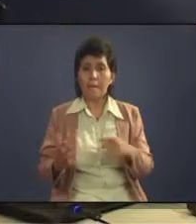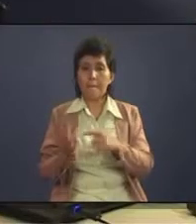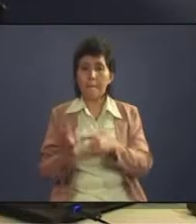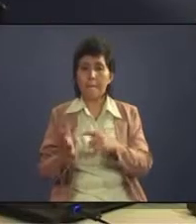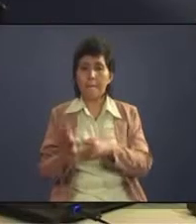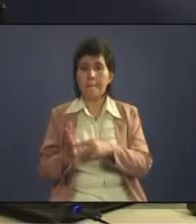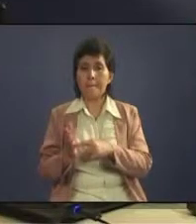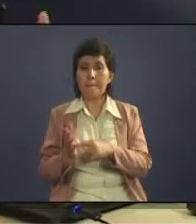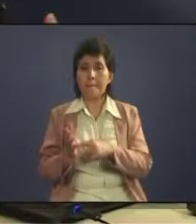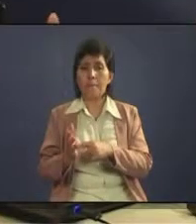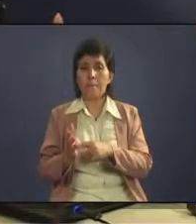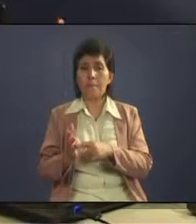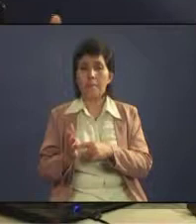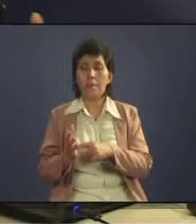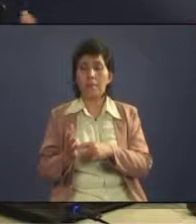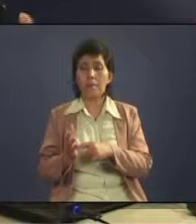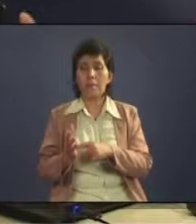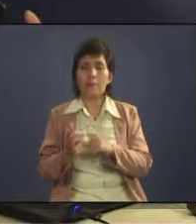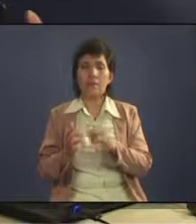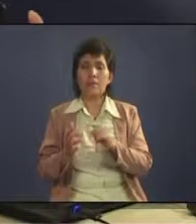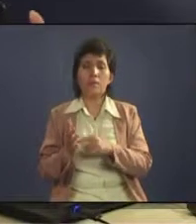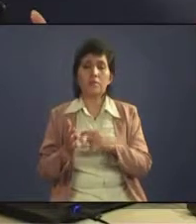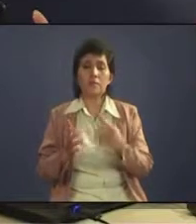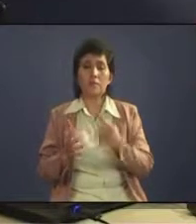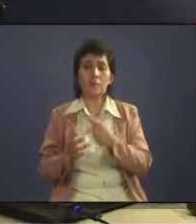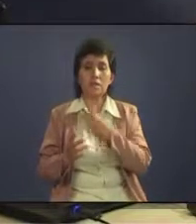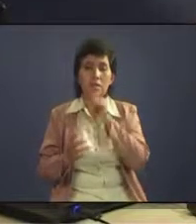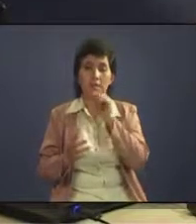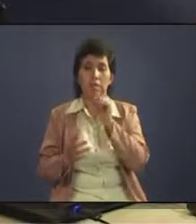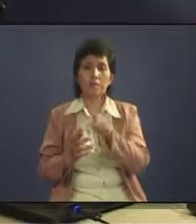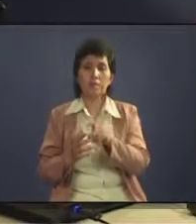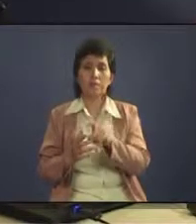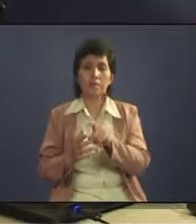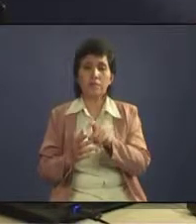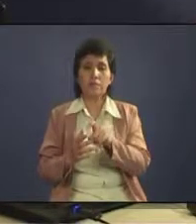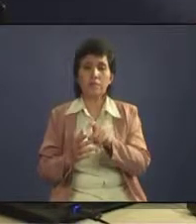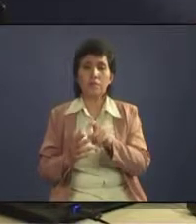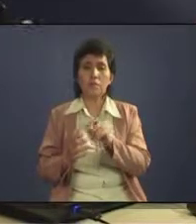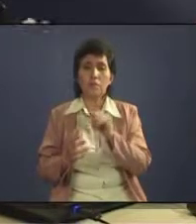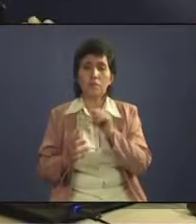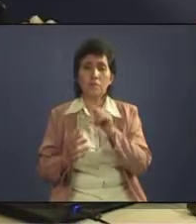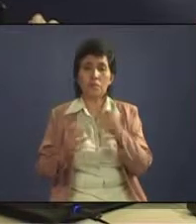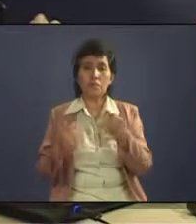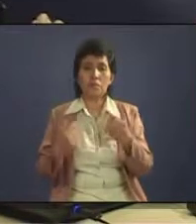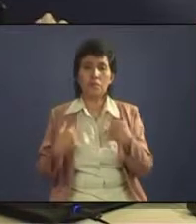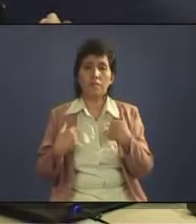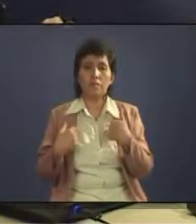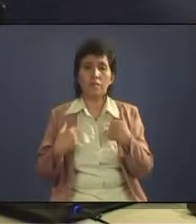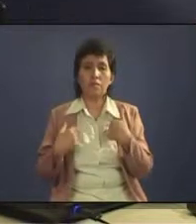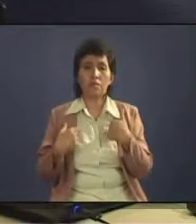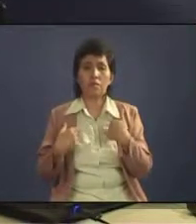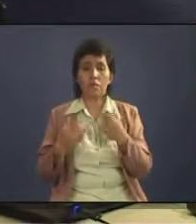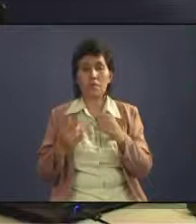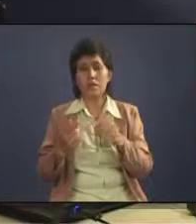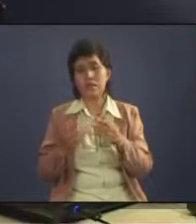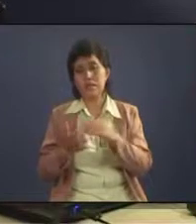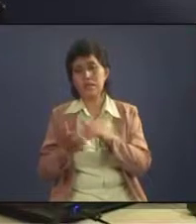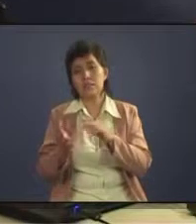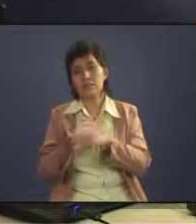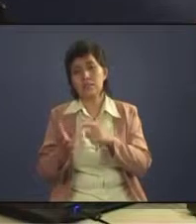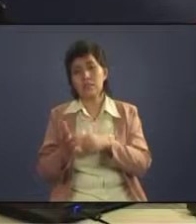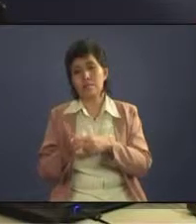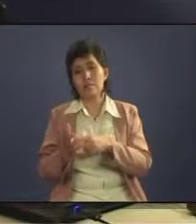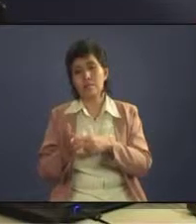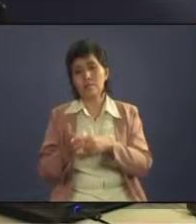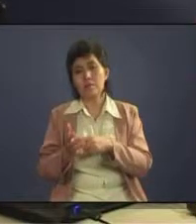it so ugly. We don't have to make it so bad. We don't have to fight. There is sometimes something called